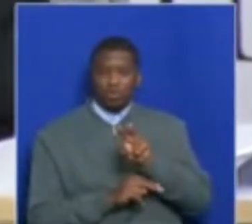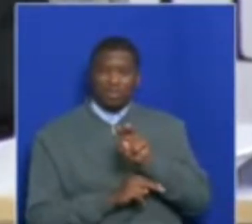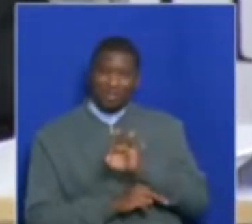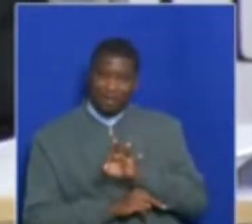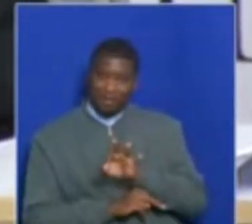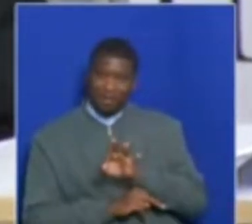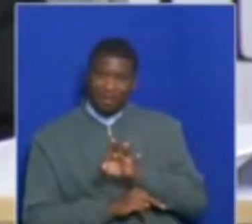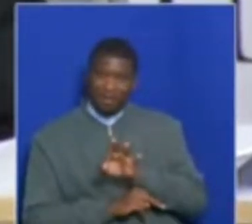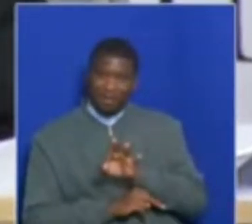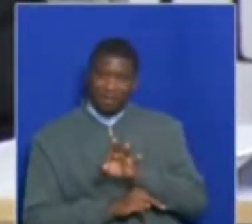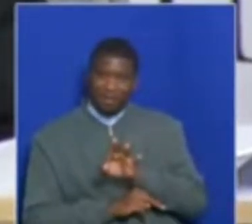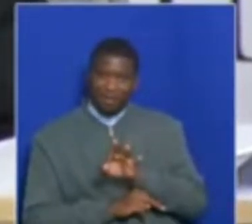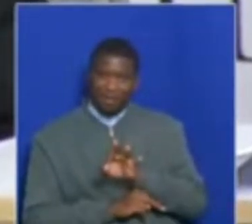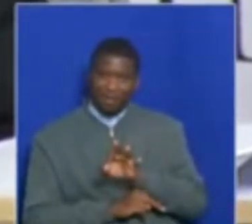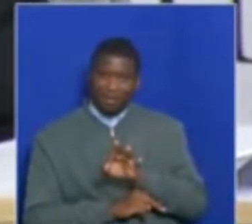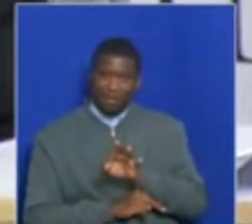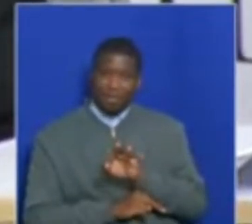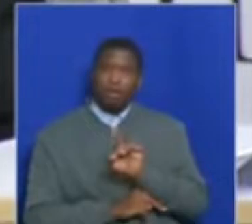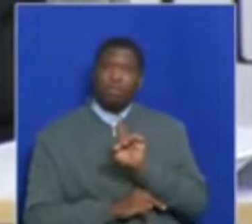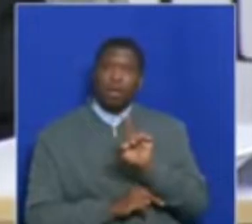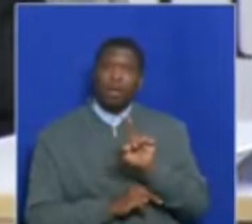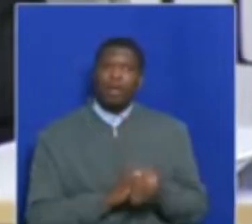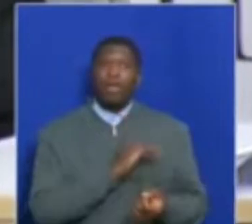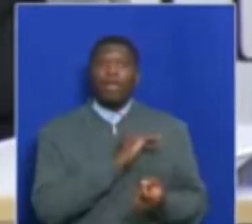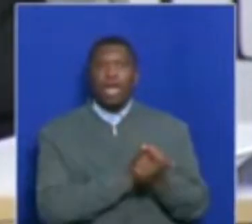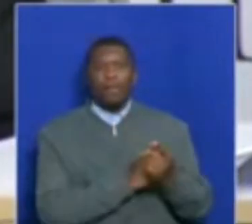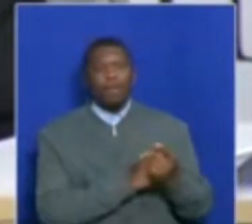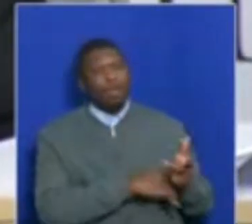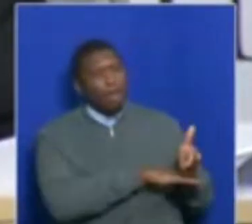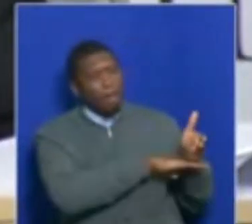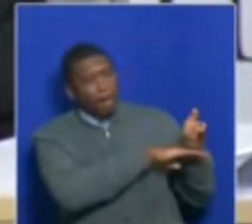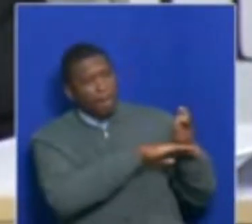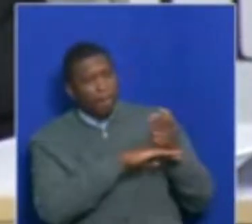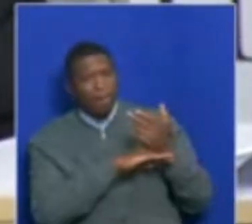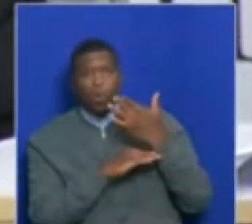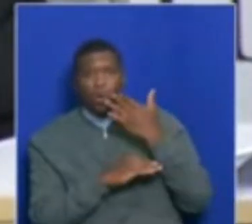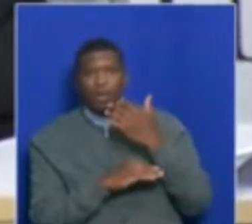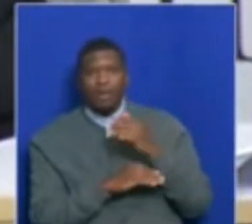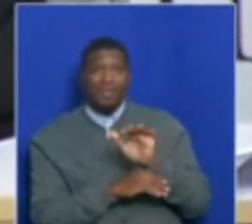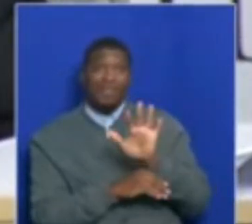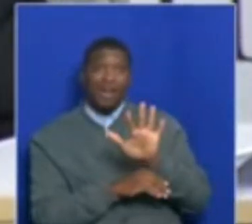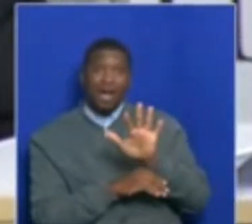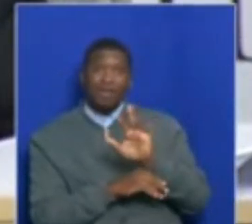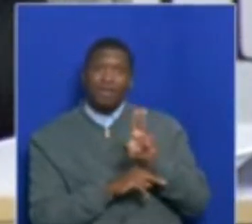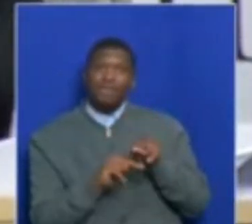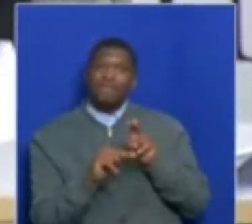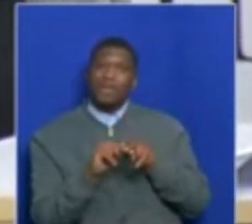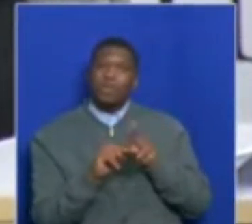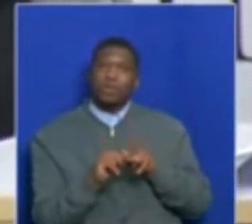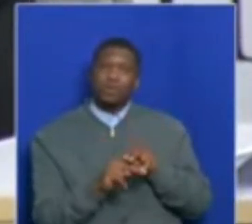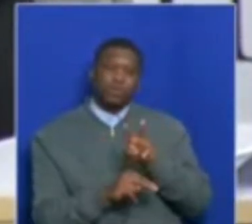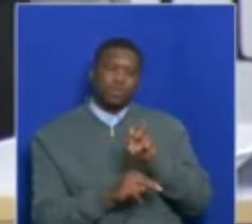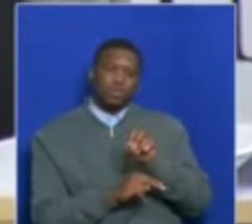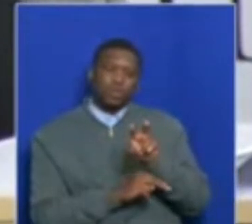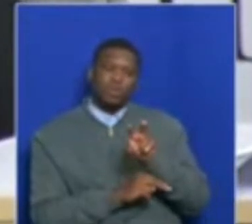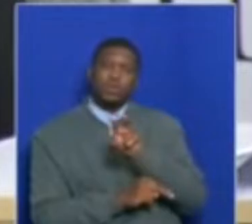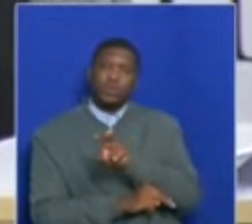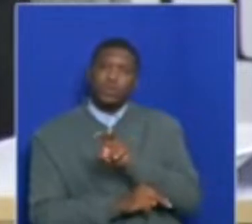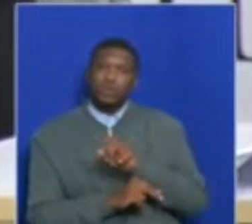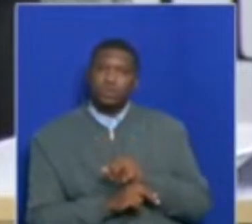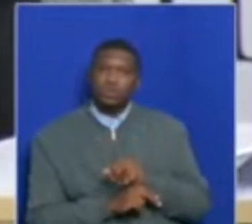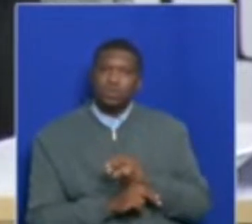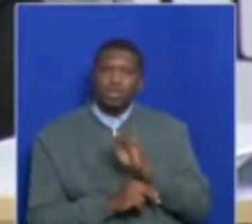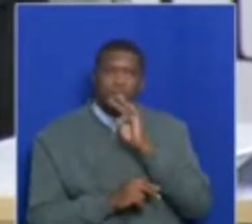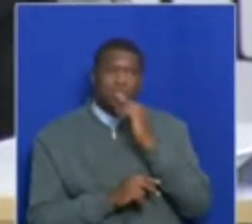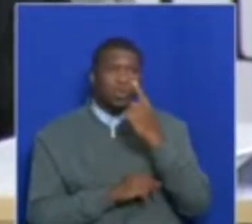the incident of the shooting was on the 5th of February 2022. So it was a year later that